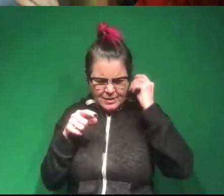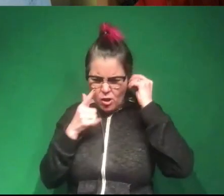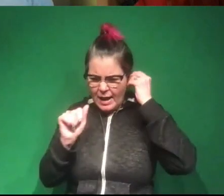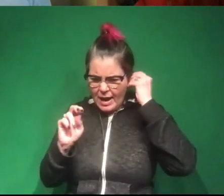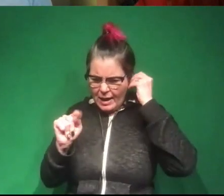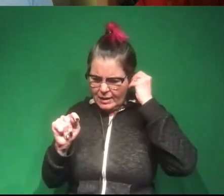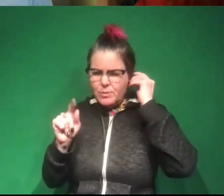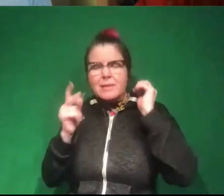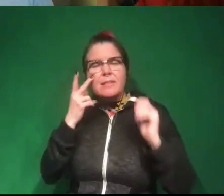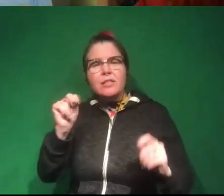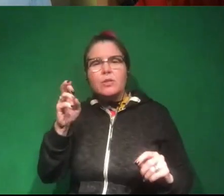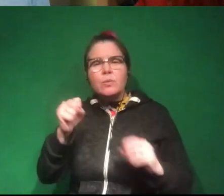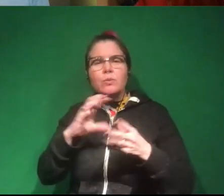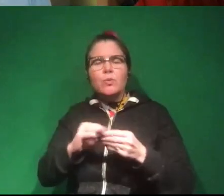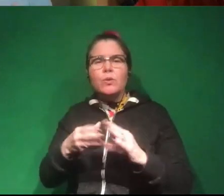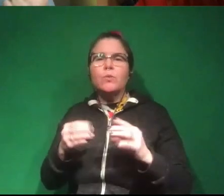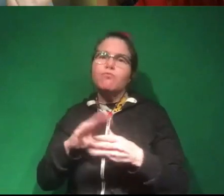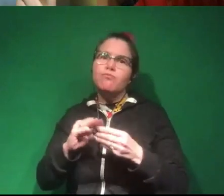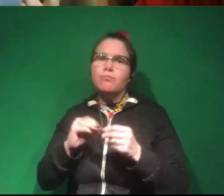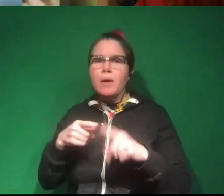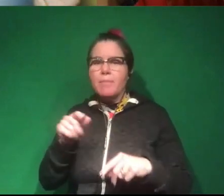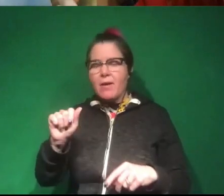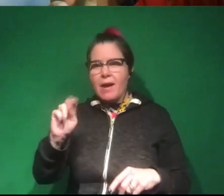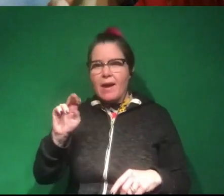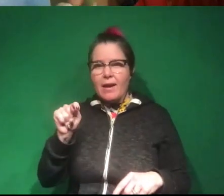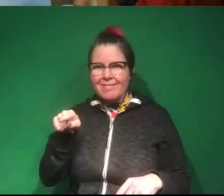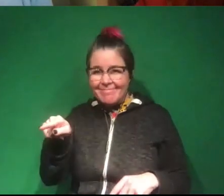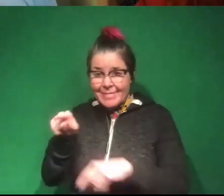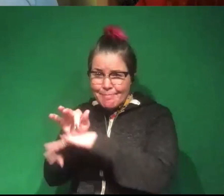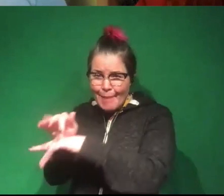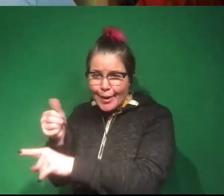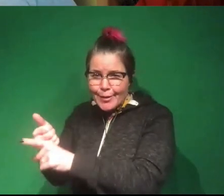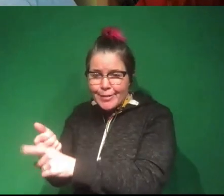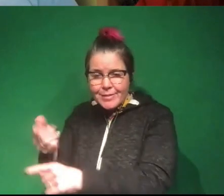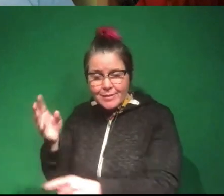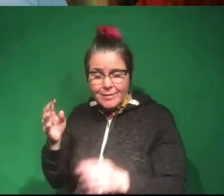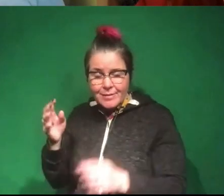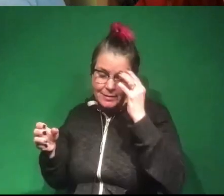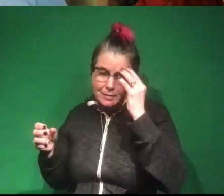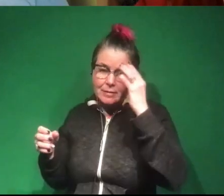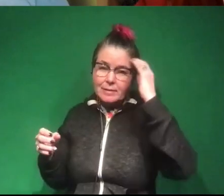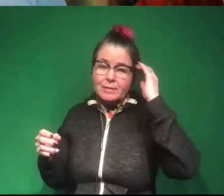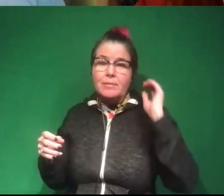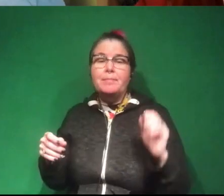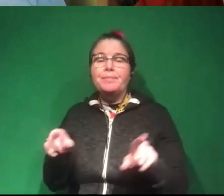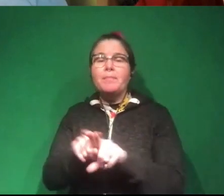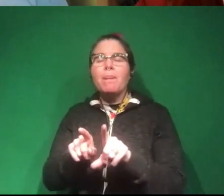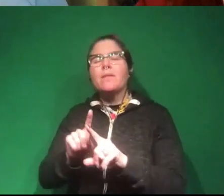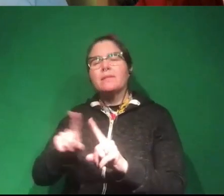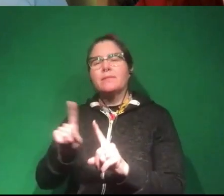see news stories where they'll talk about ants and you look at the picture and it's a spider. There's also a lot of